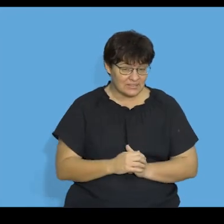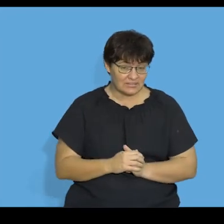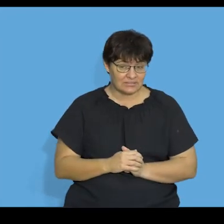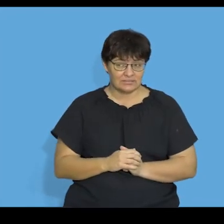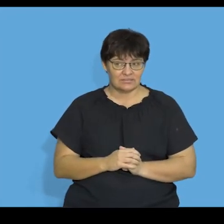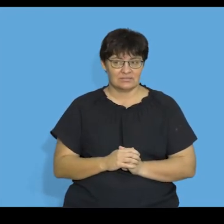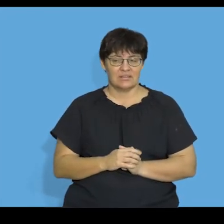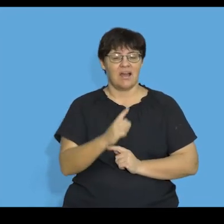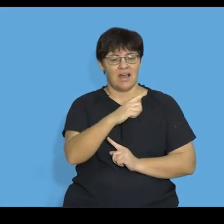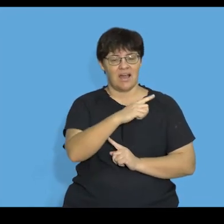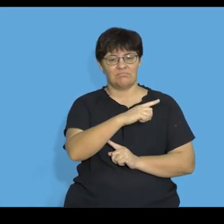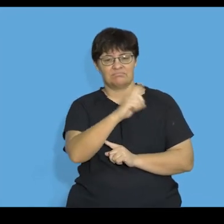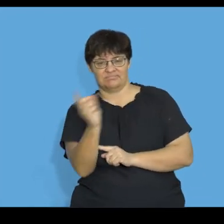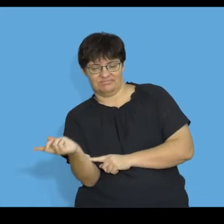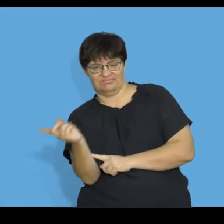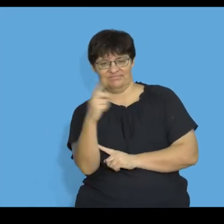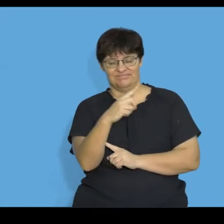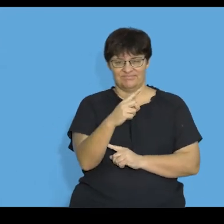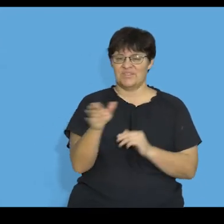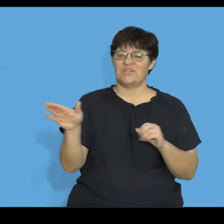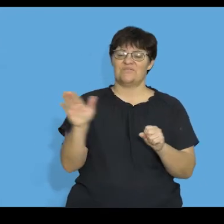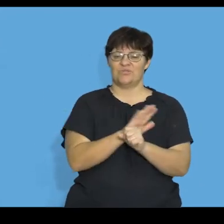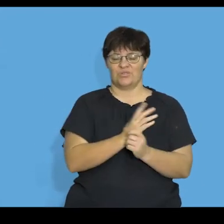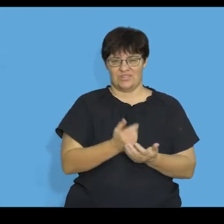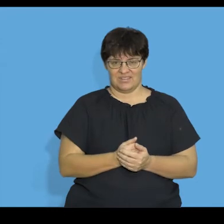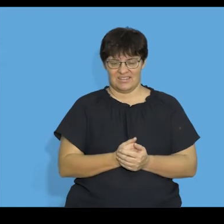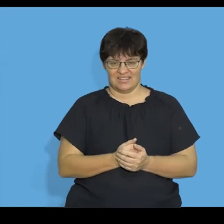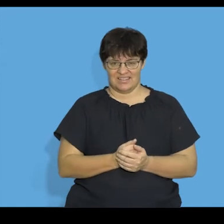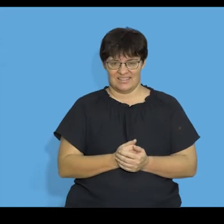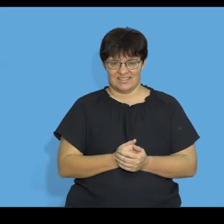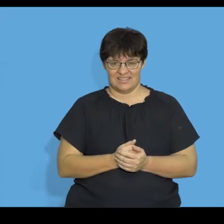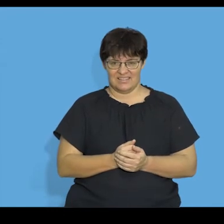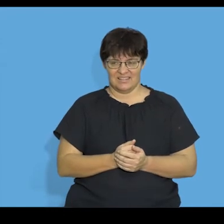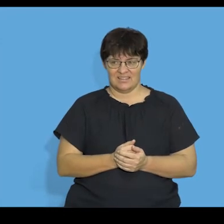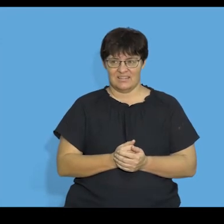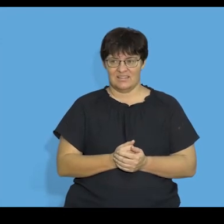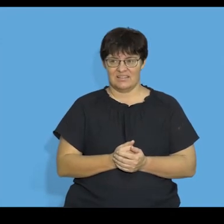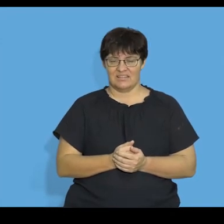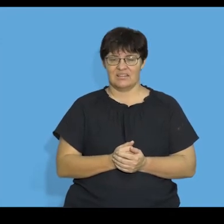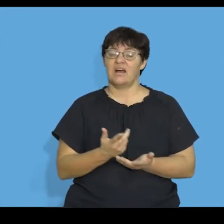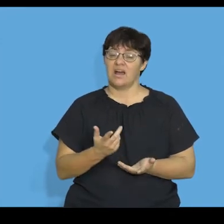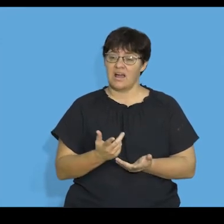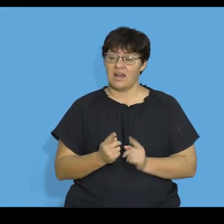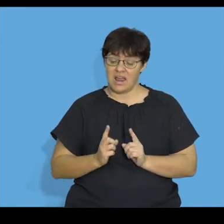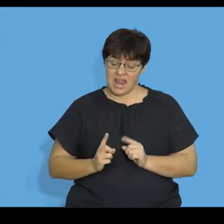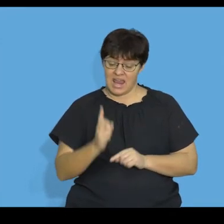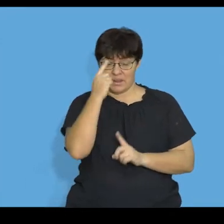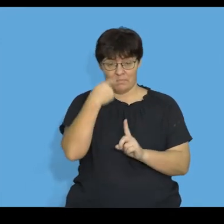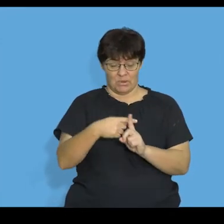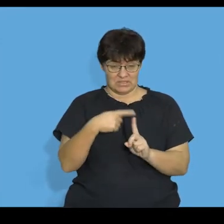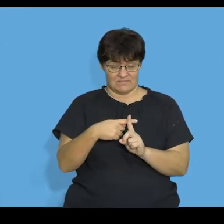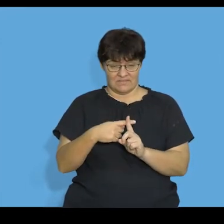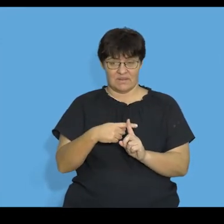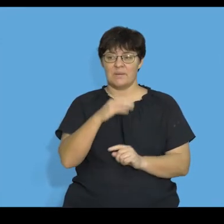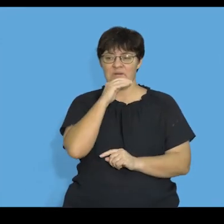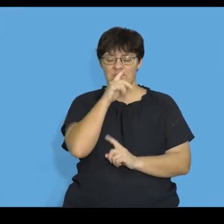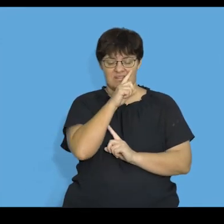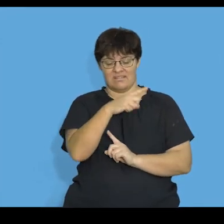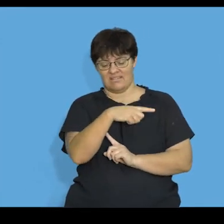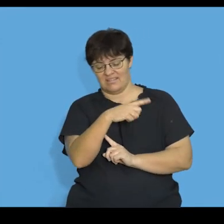bulb. And so we've got the completed circuit. And in which direction is the needle going to go? Well, if it goes in at the positive, then we're